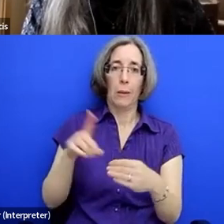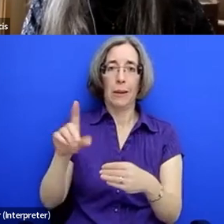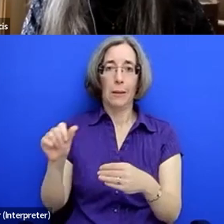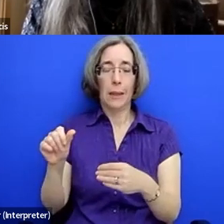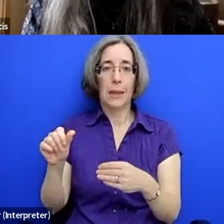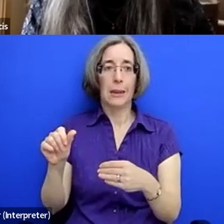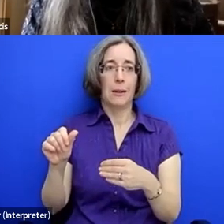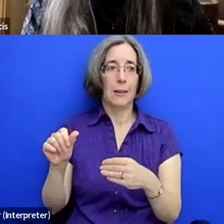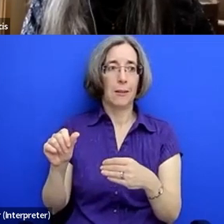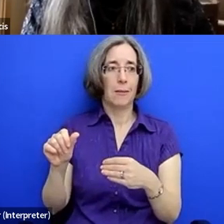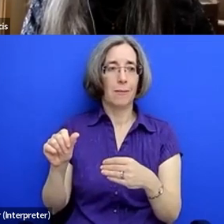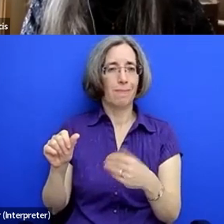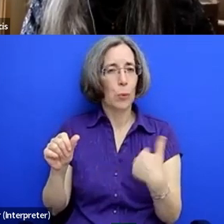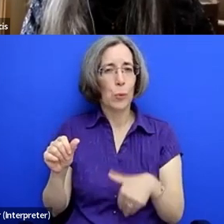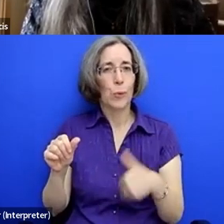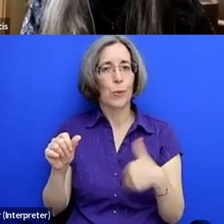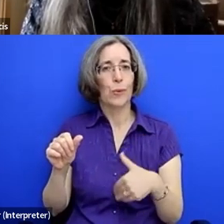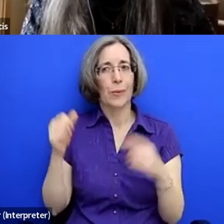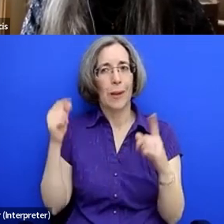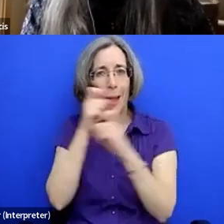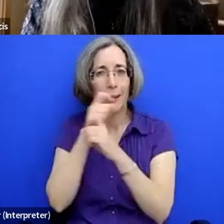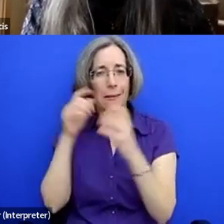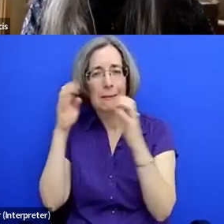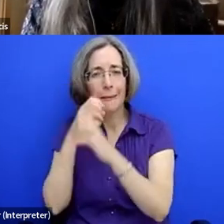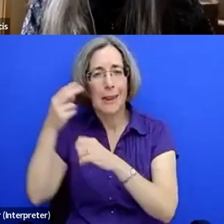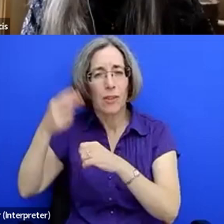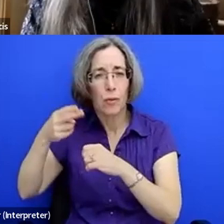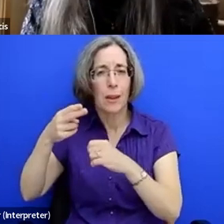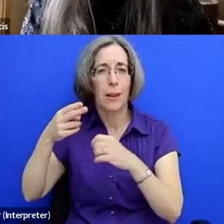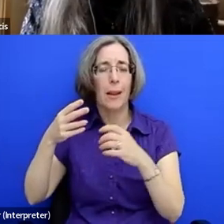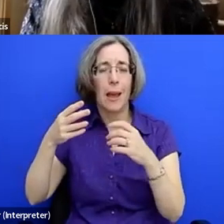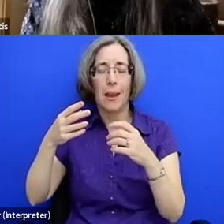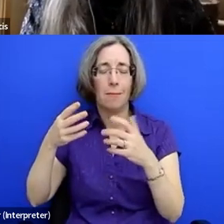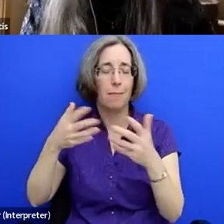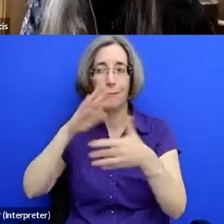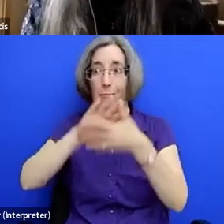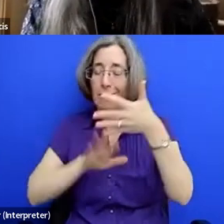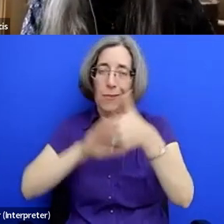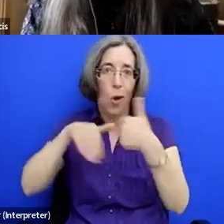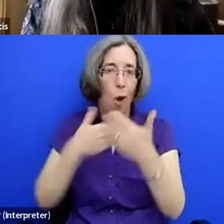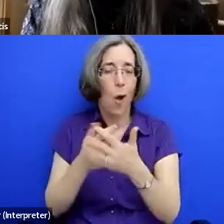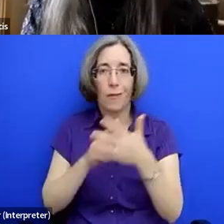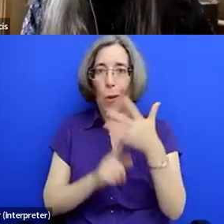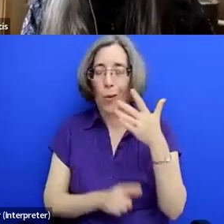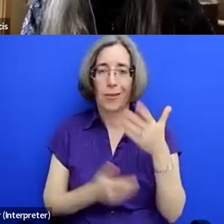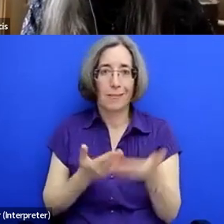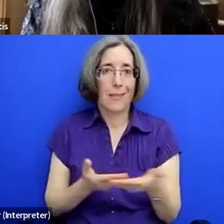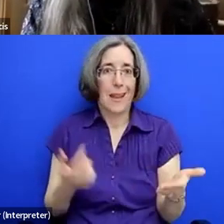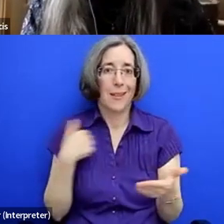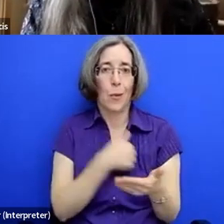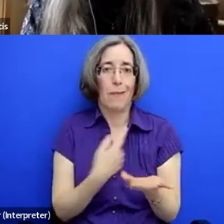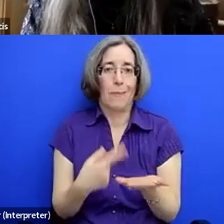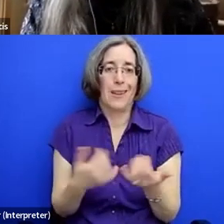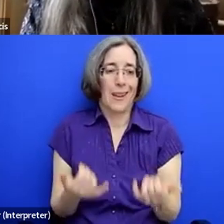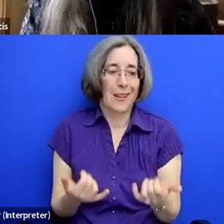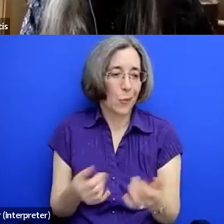and its, you know, complexity and its history and its, you know, all of these emerging things that we've all been talking